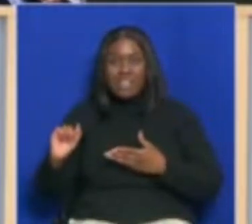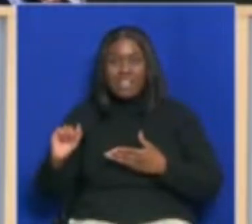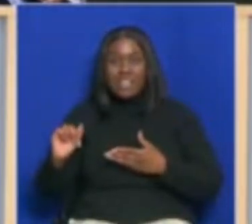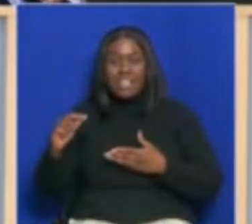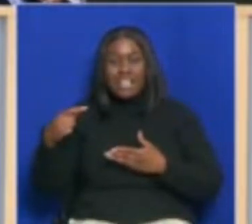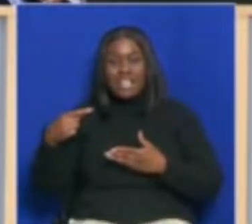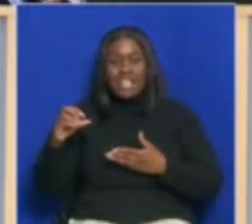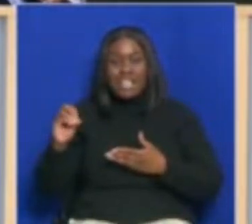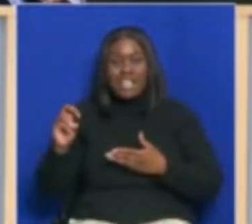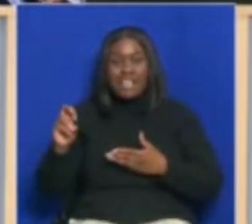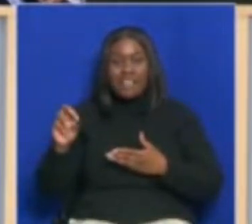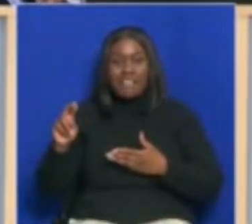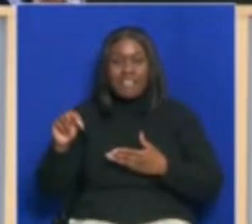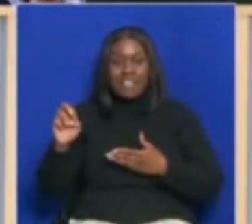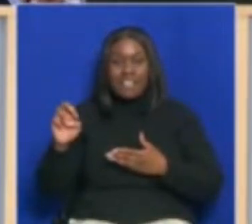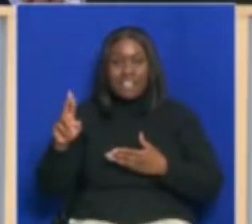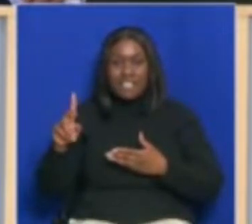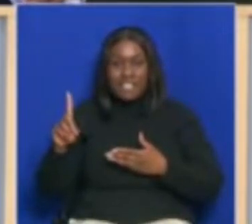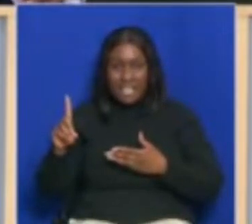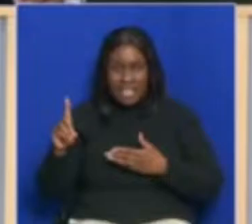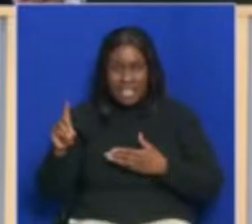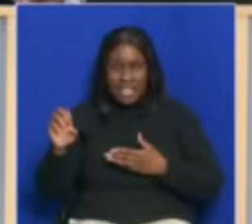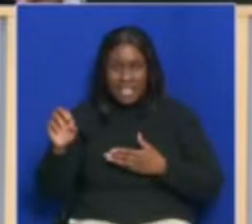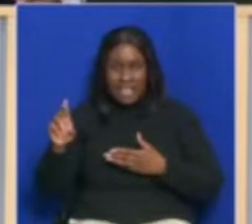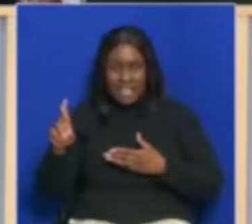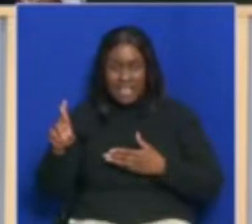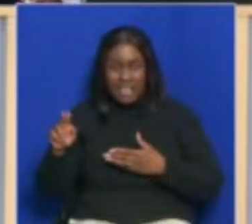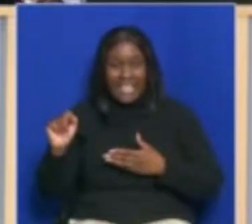Yeah. Mr. Clive Naika.